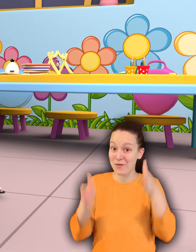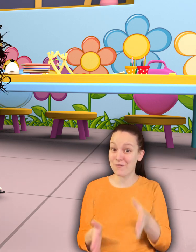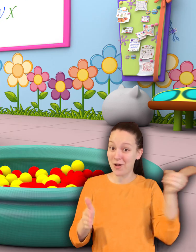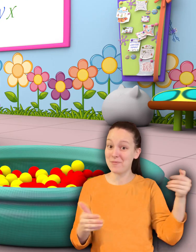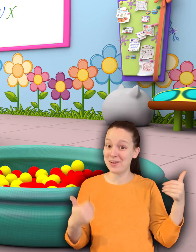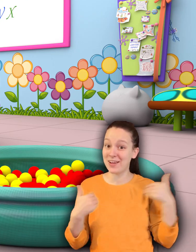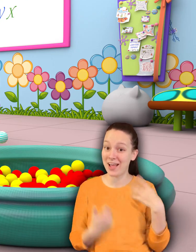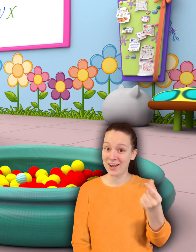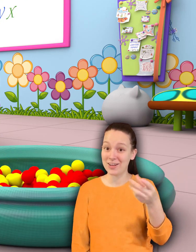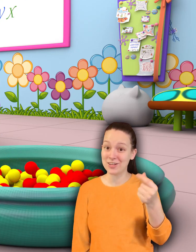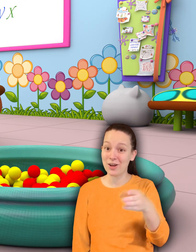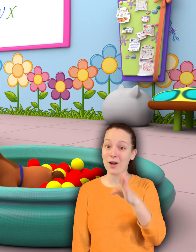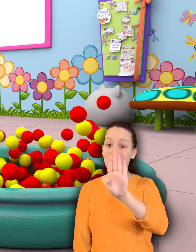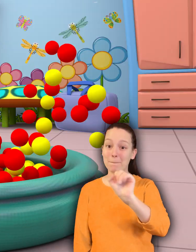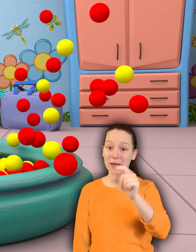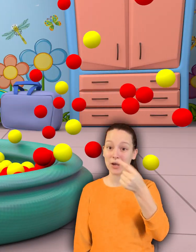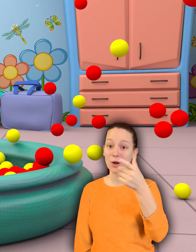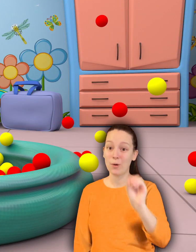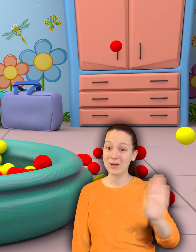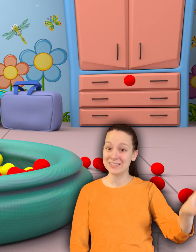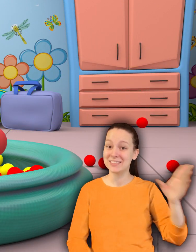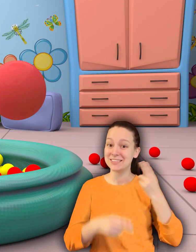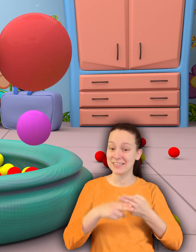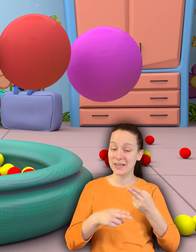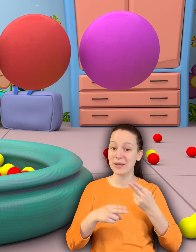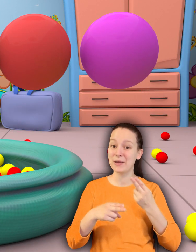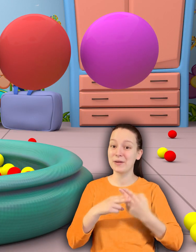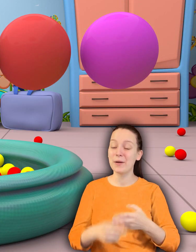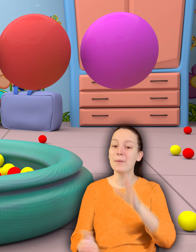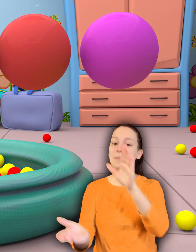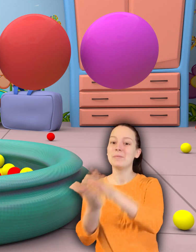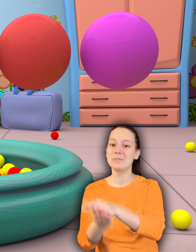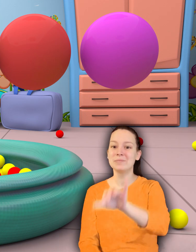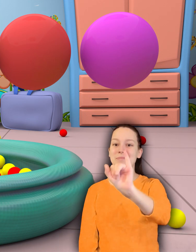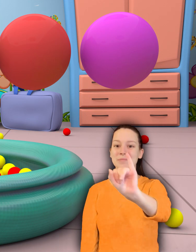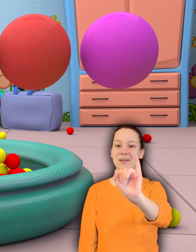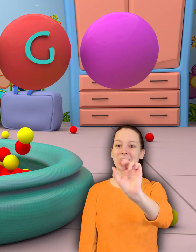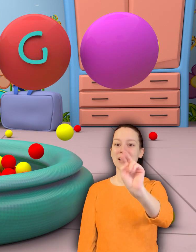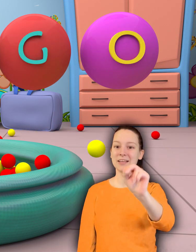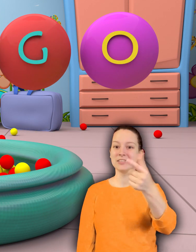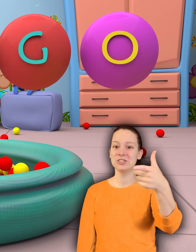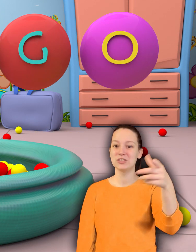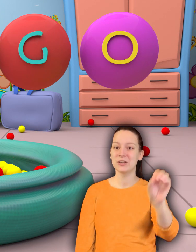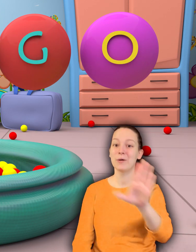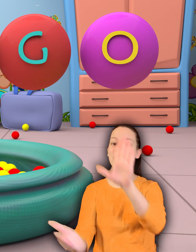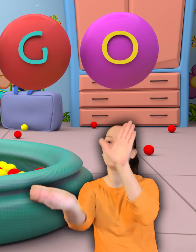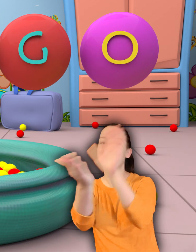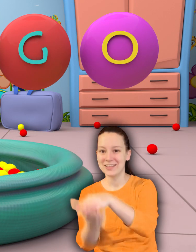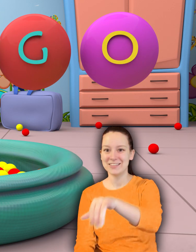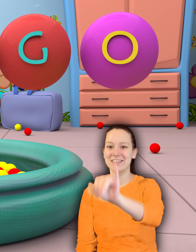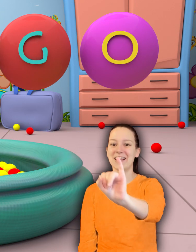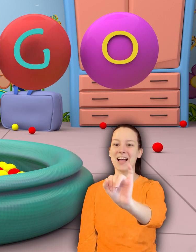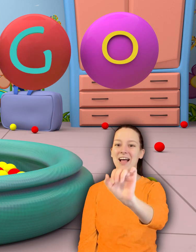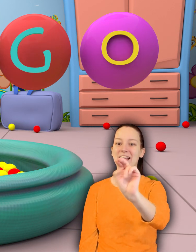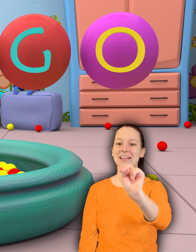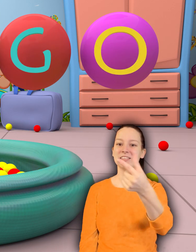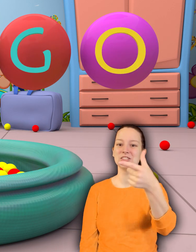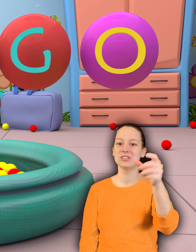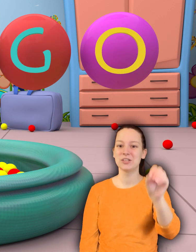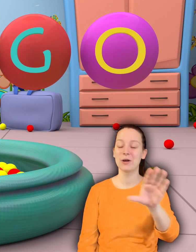there was a farmer who had a dog and Bingo was his name-o i-n-g-o